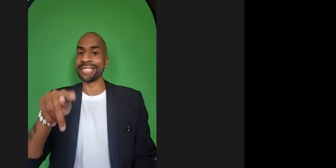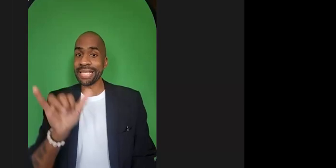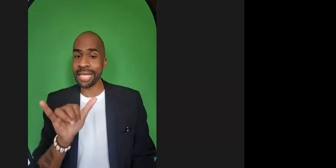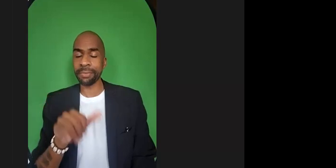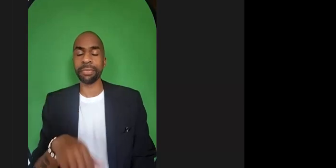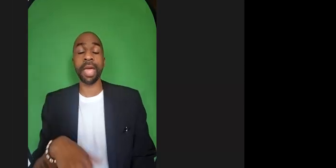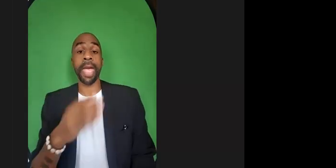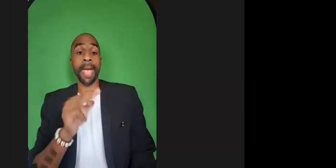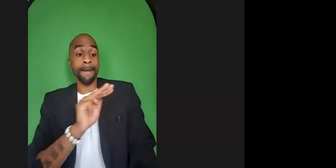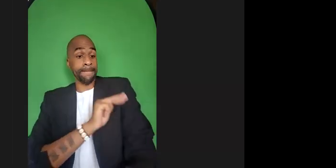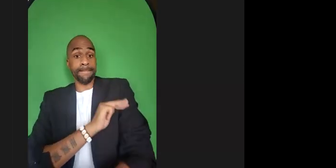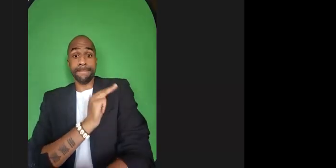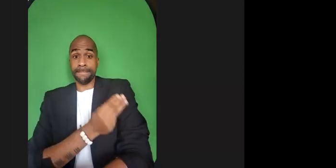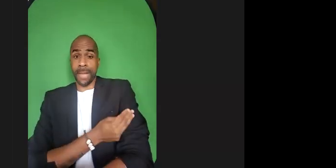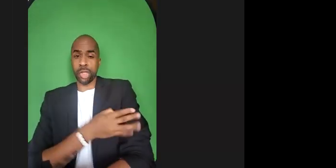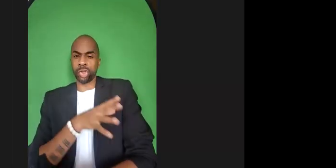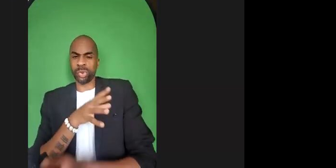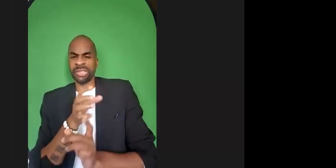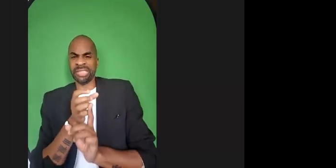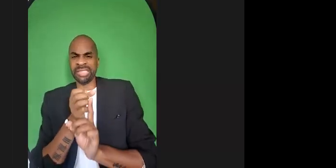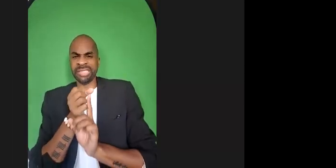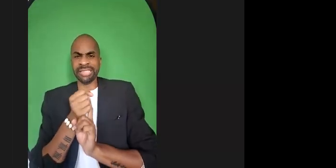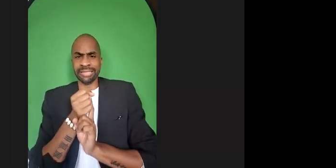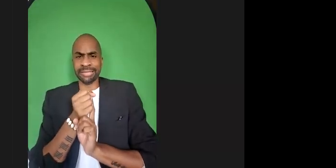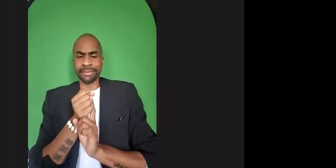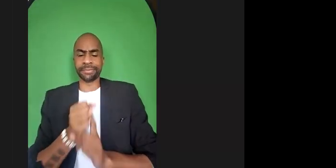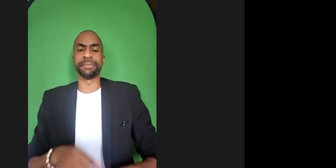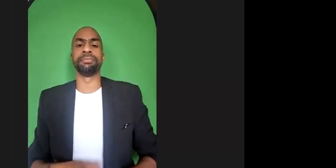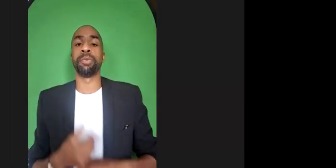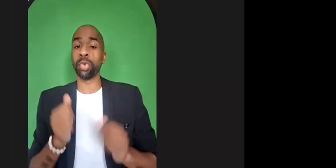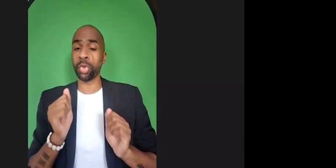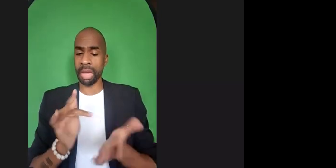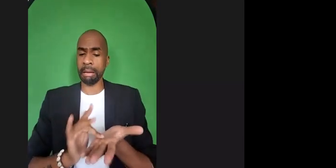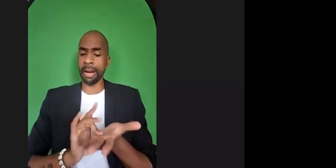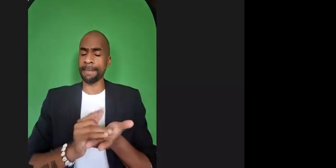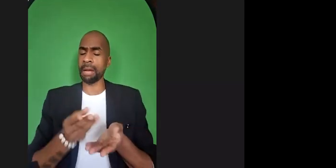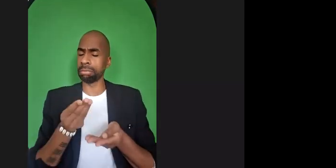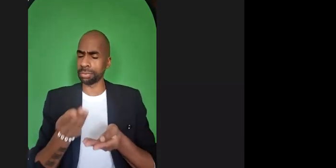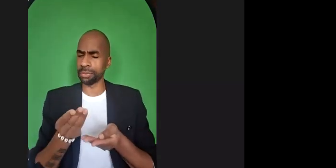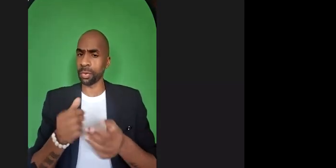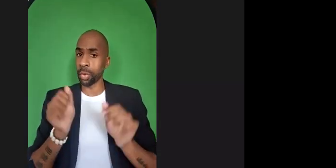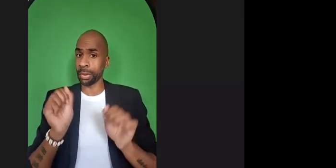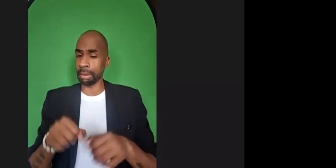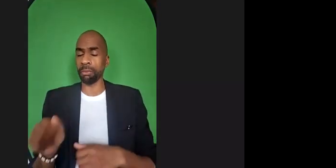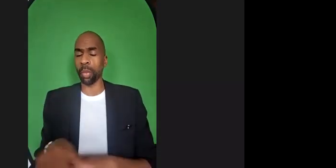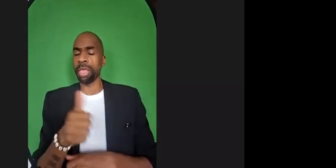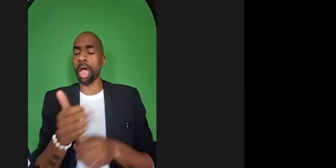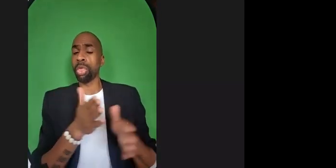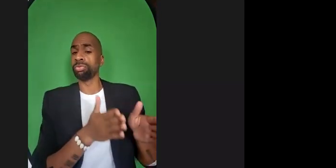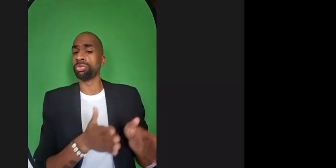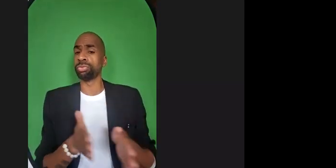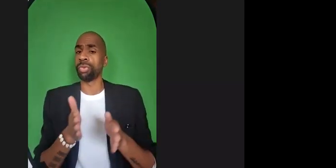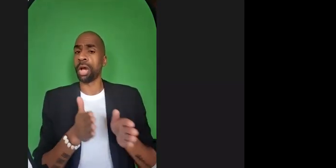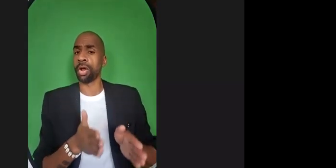symptom that we see in ALS and that we do treat with medications as well as other strategies. We also, as